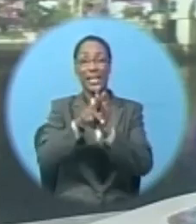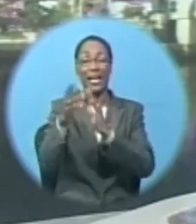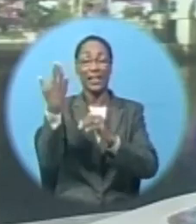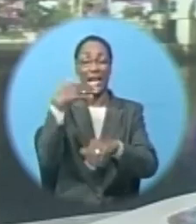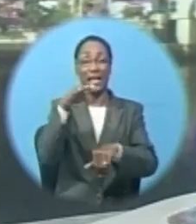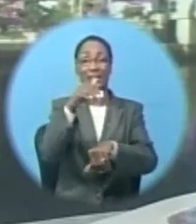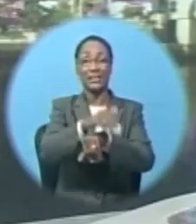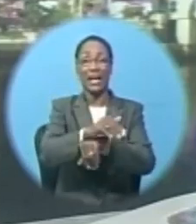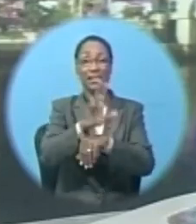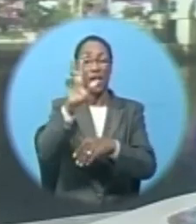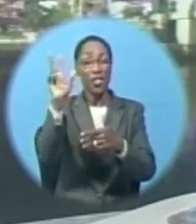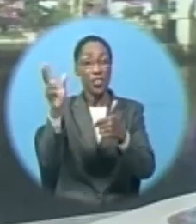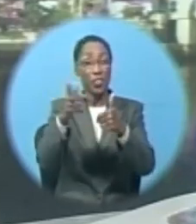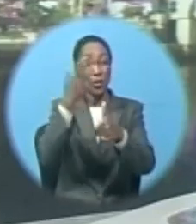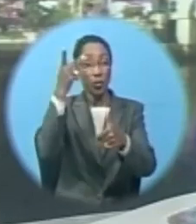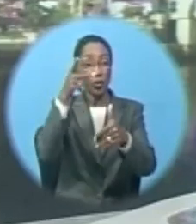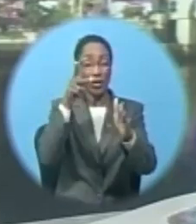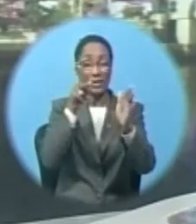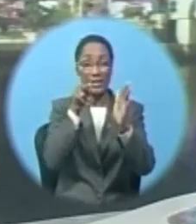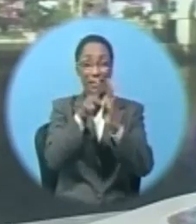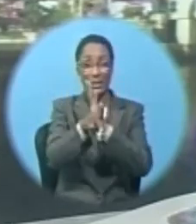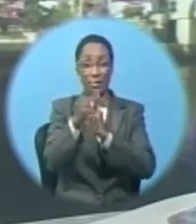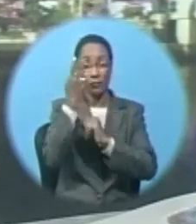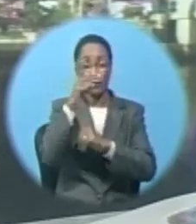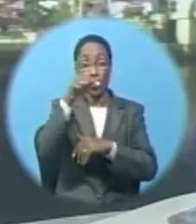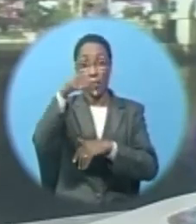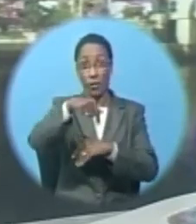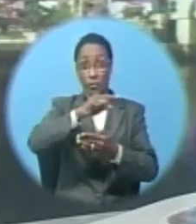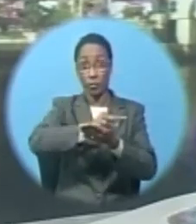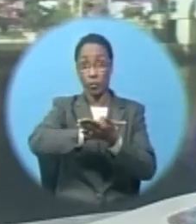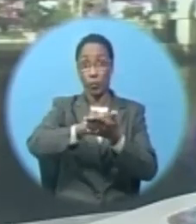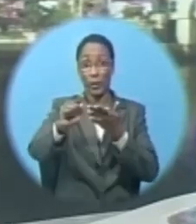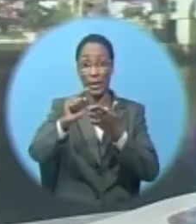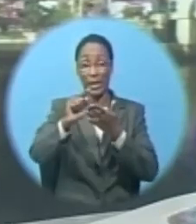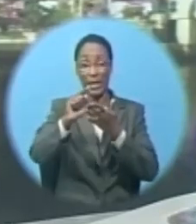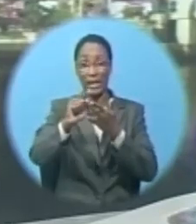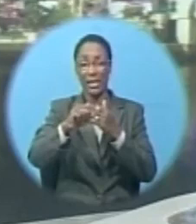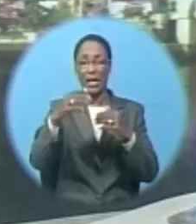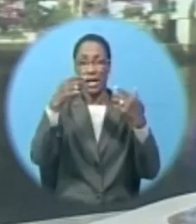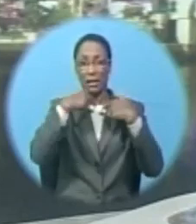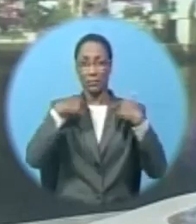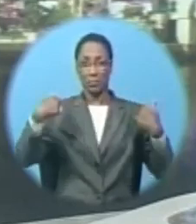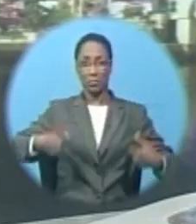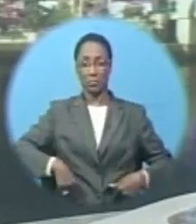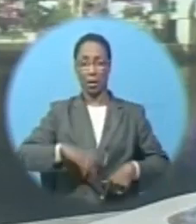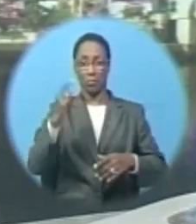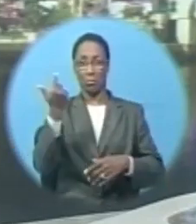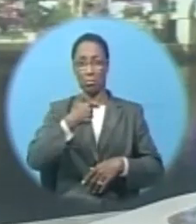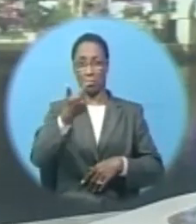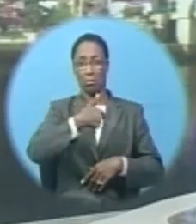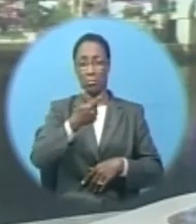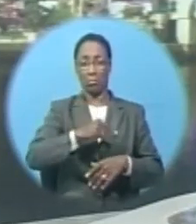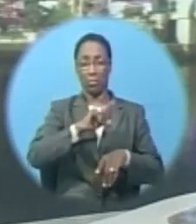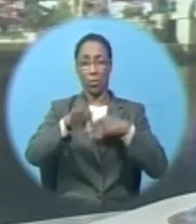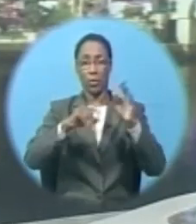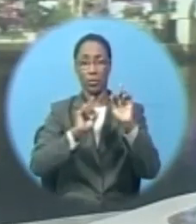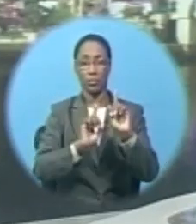3rd murder for the week. Police say the minibus driver was shot multiple times in the chest as he was walking home.